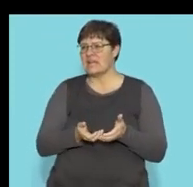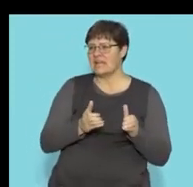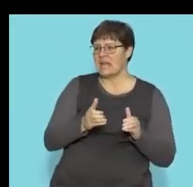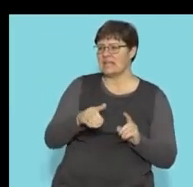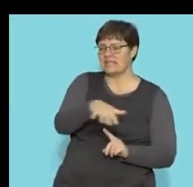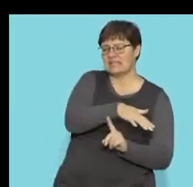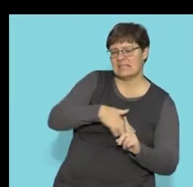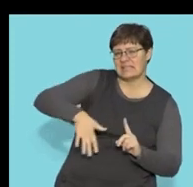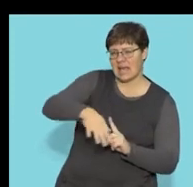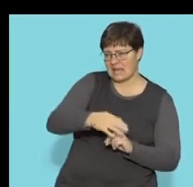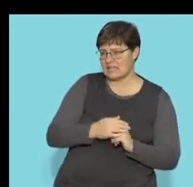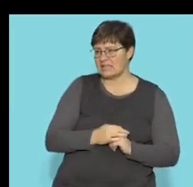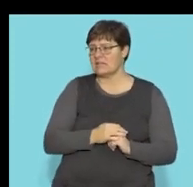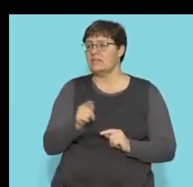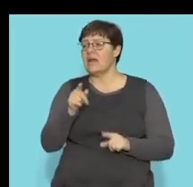we've got a long term,